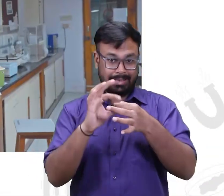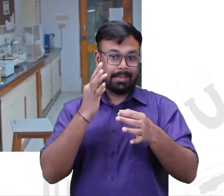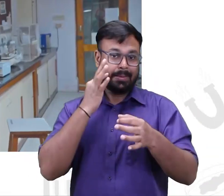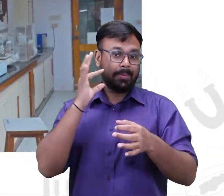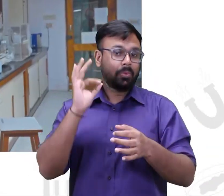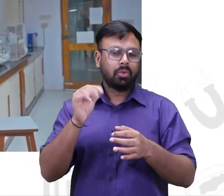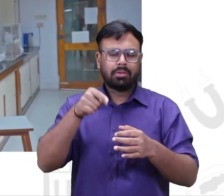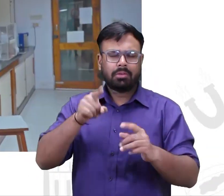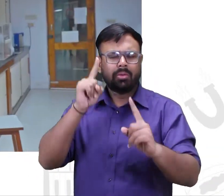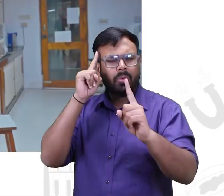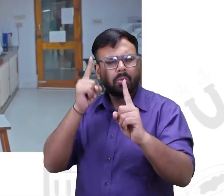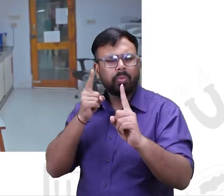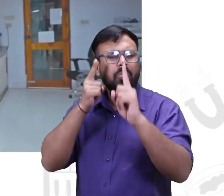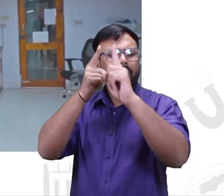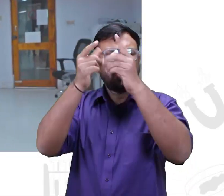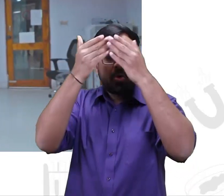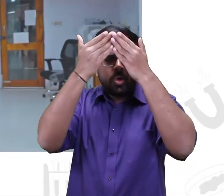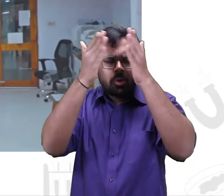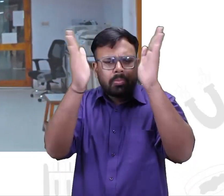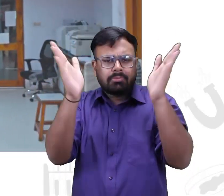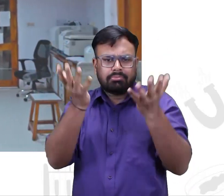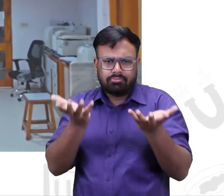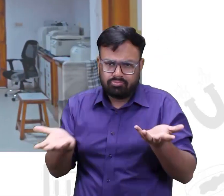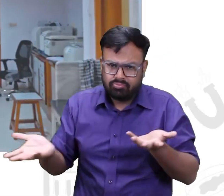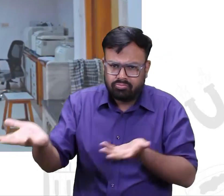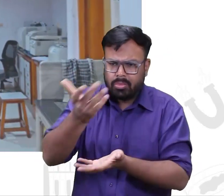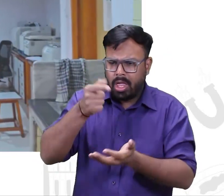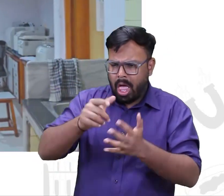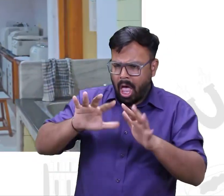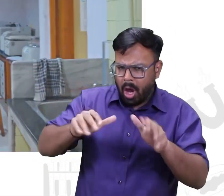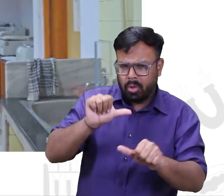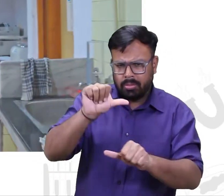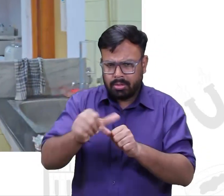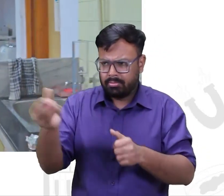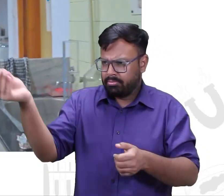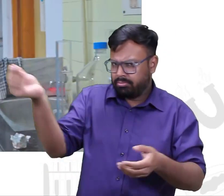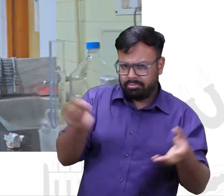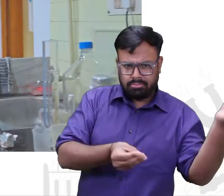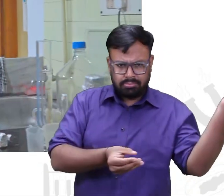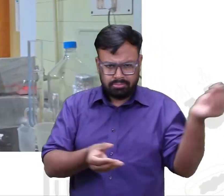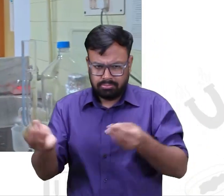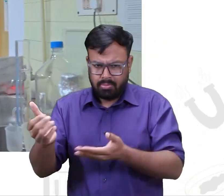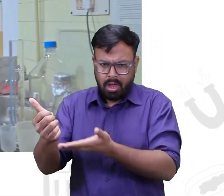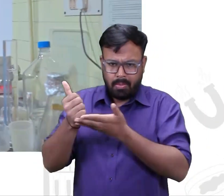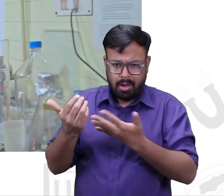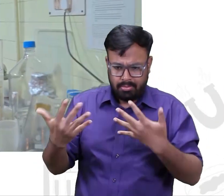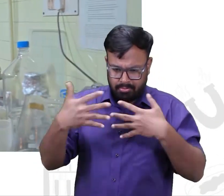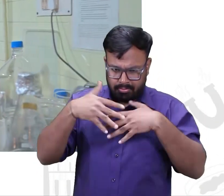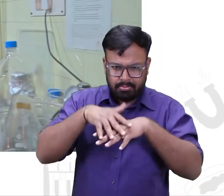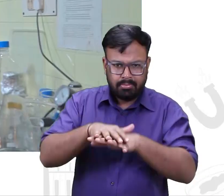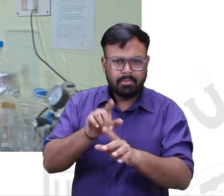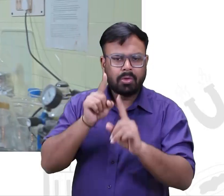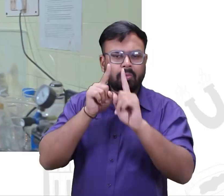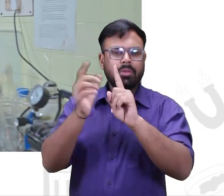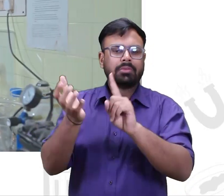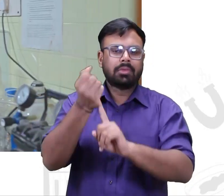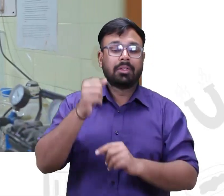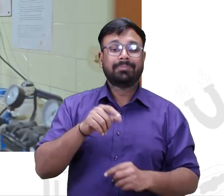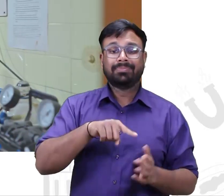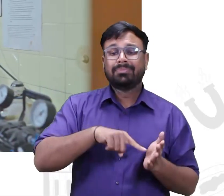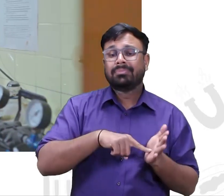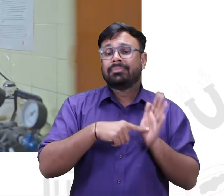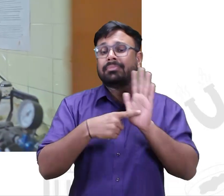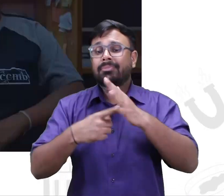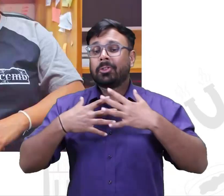for the biogenesis and organization of these complexes. Our broader goal is to understand how each of these processes contribute